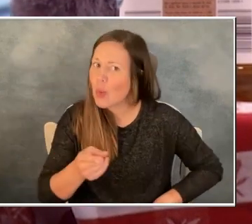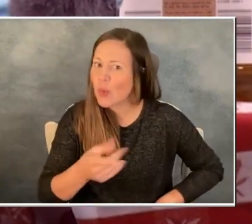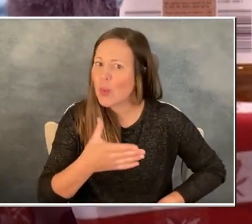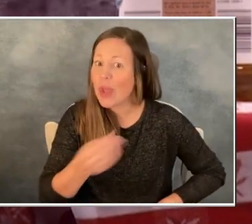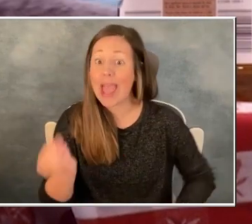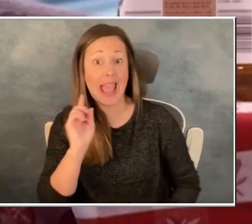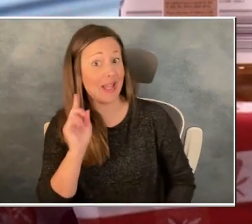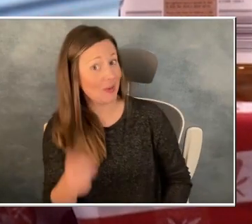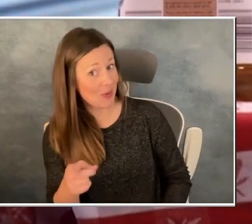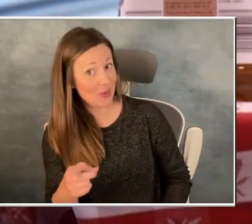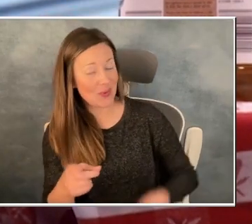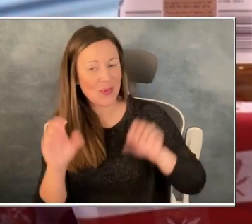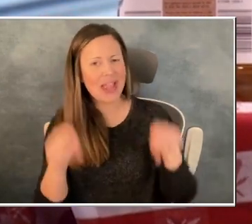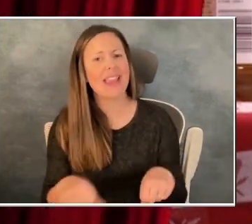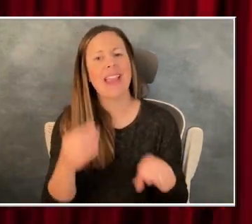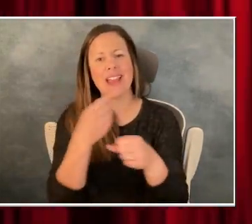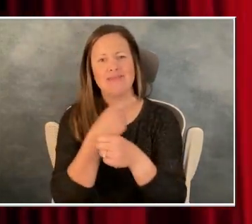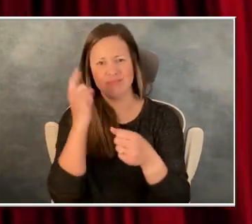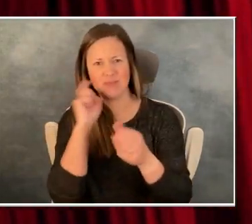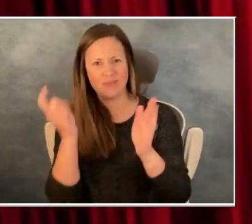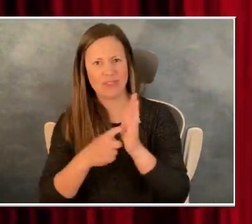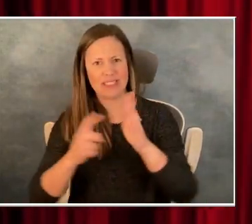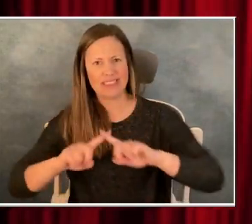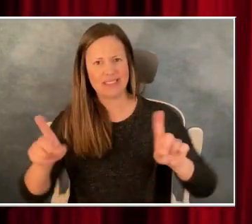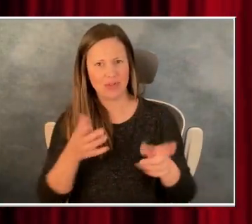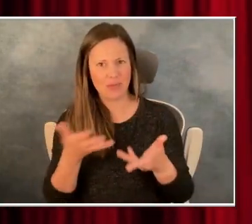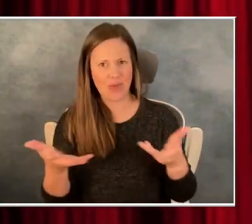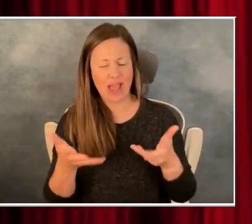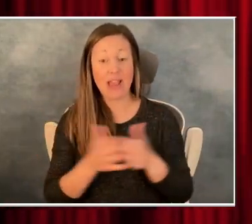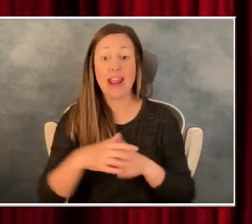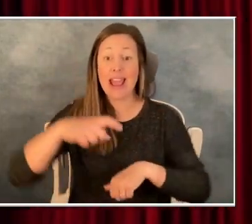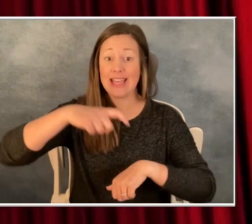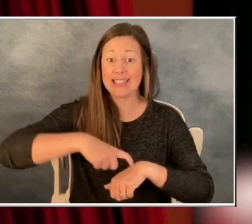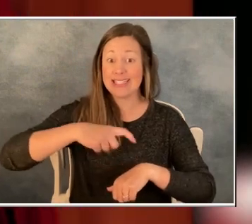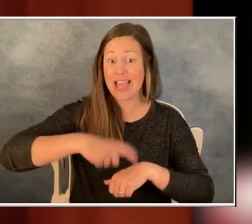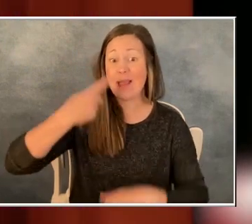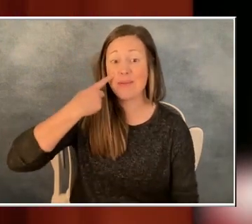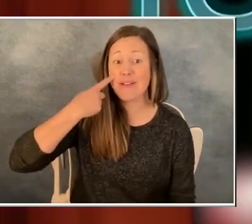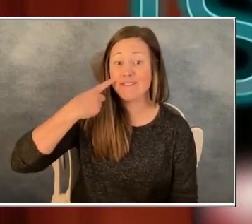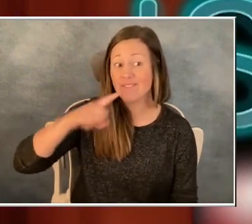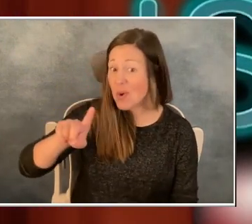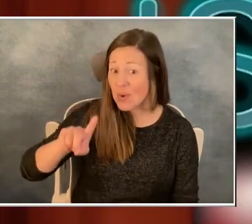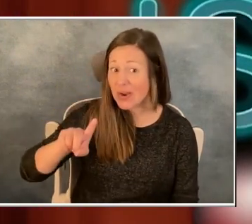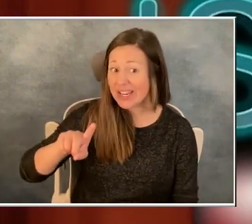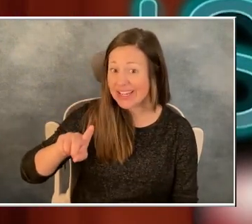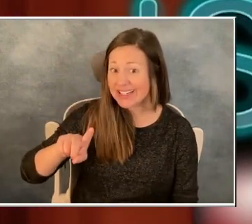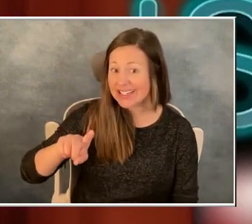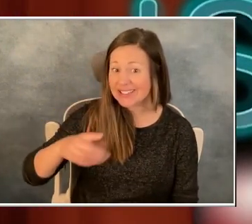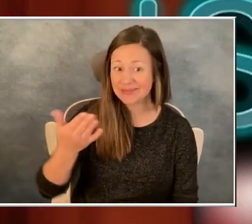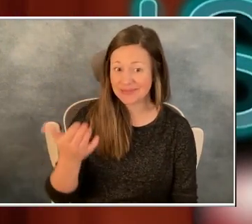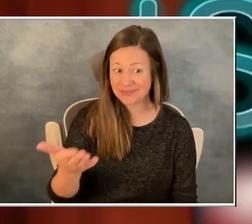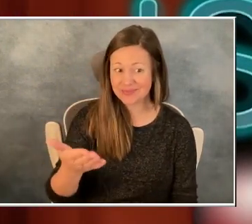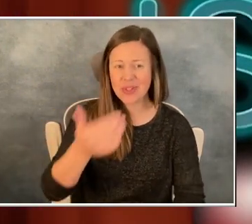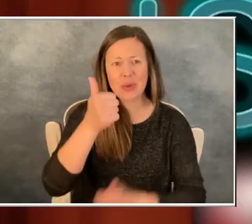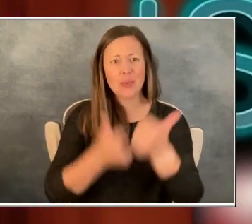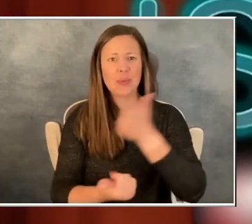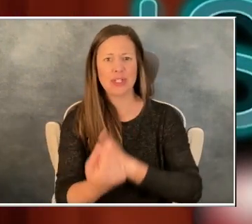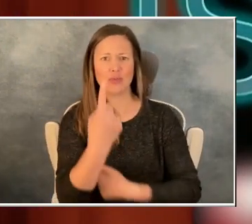you can tell them apart. It's time for... Which one